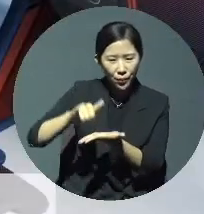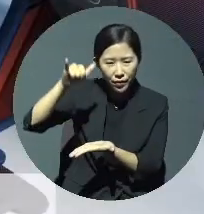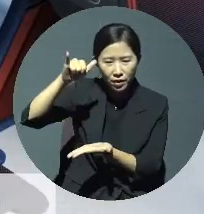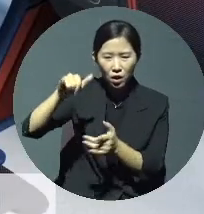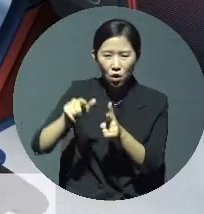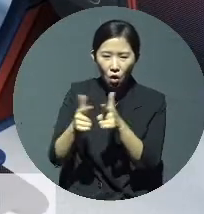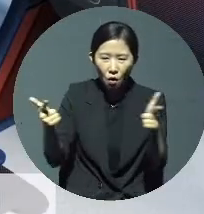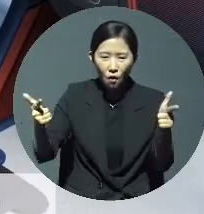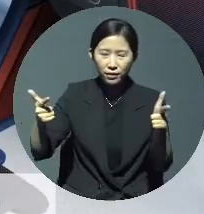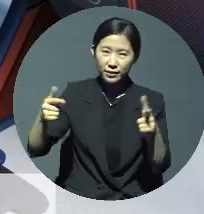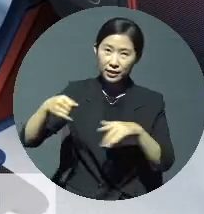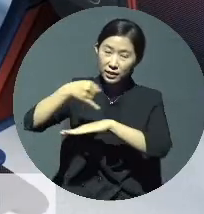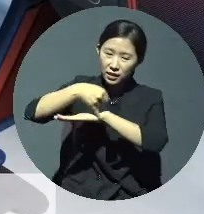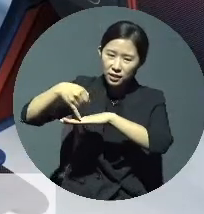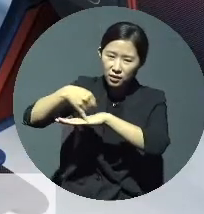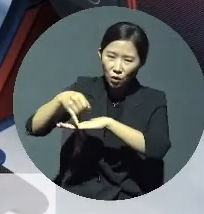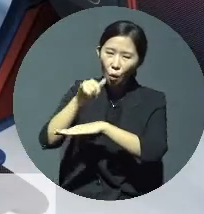airline.